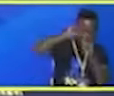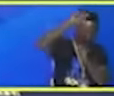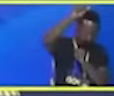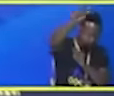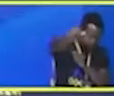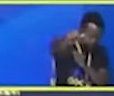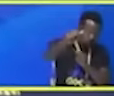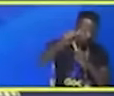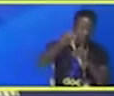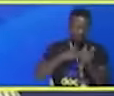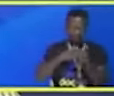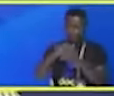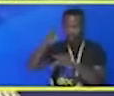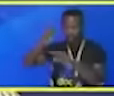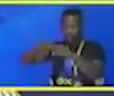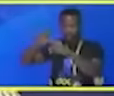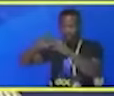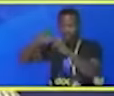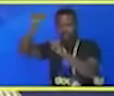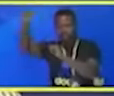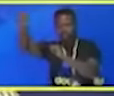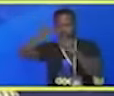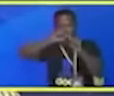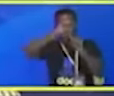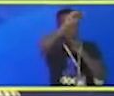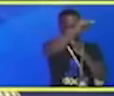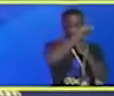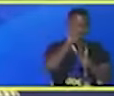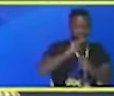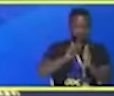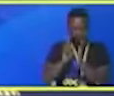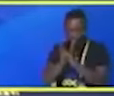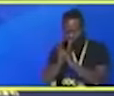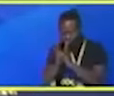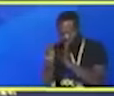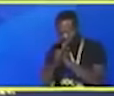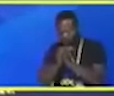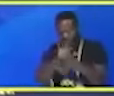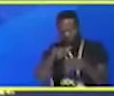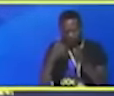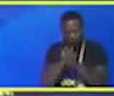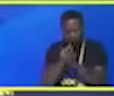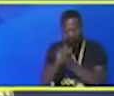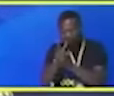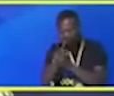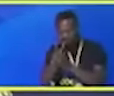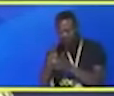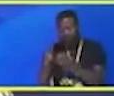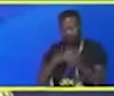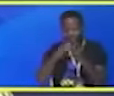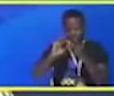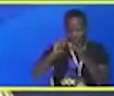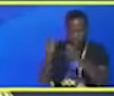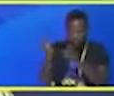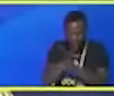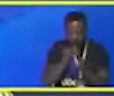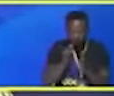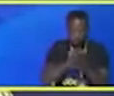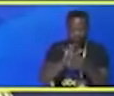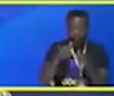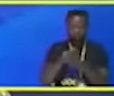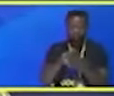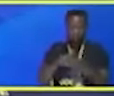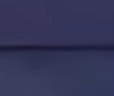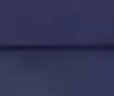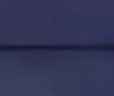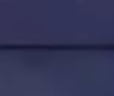stage, and for those who are following by way of television, following online, let your heart be opened. Go ahead. The Bible says